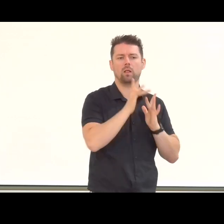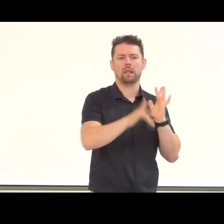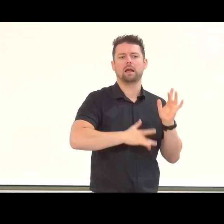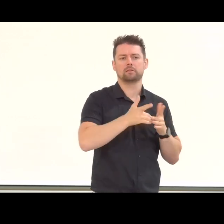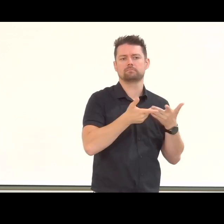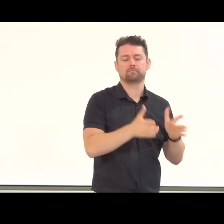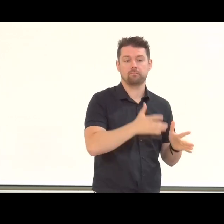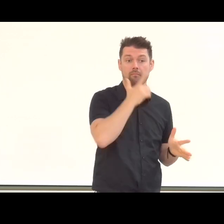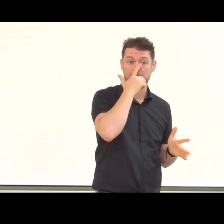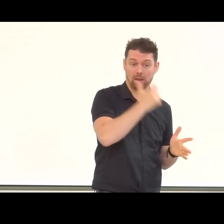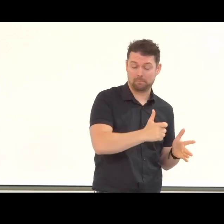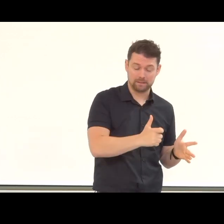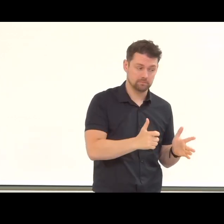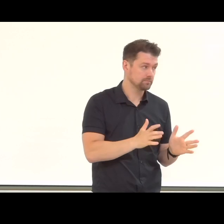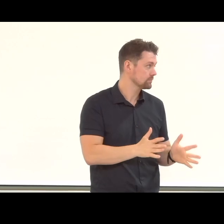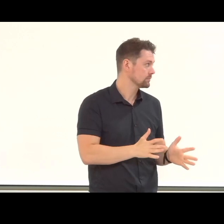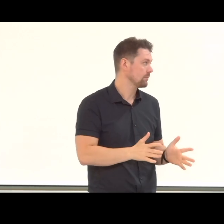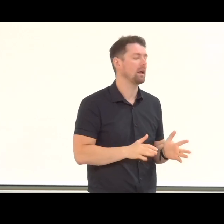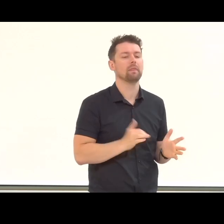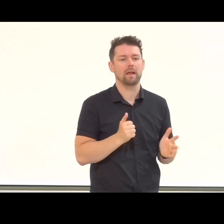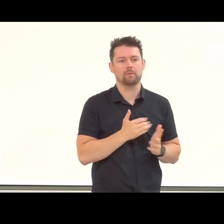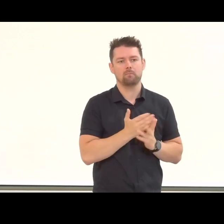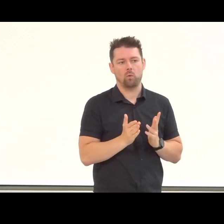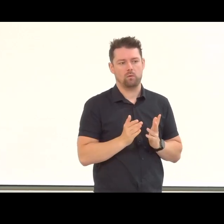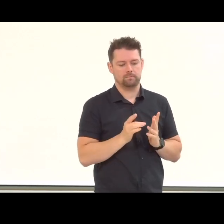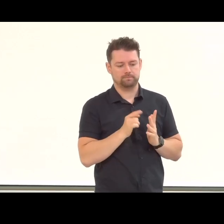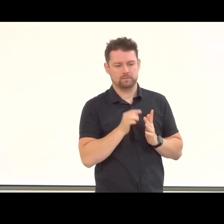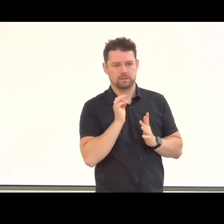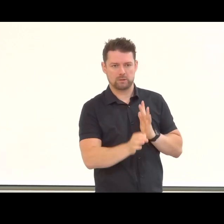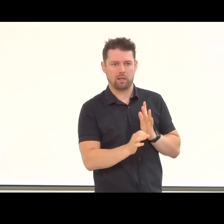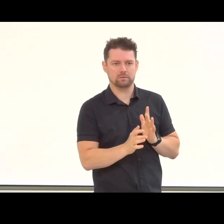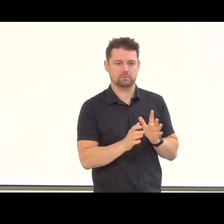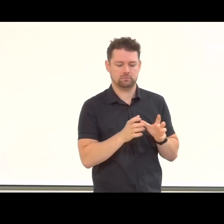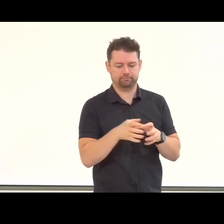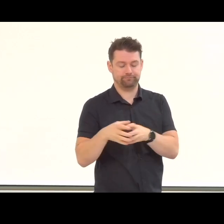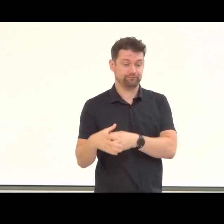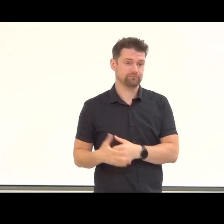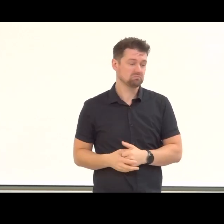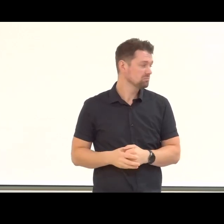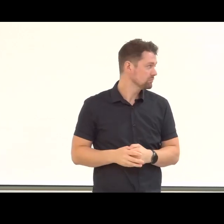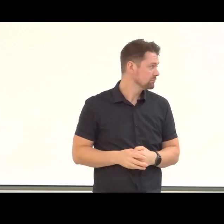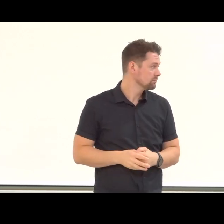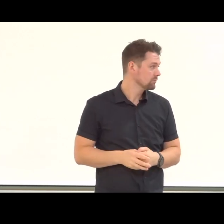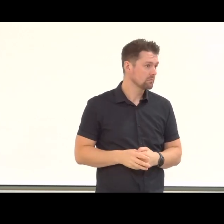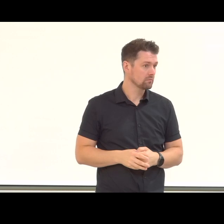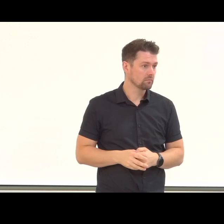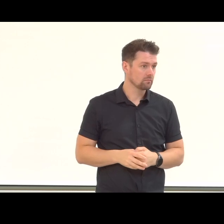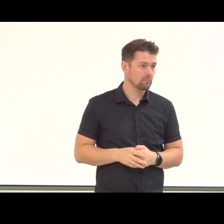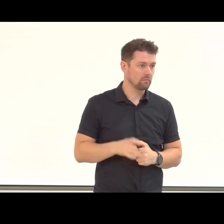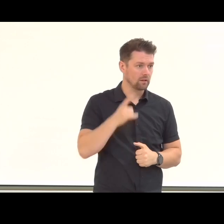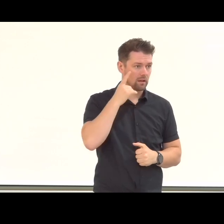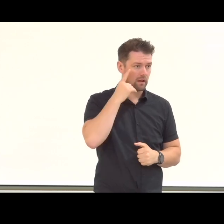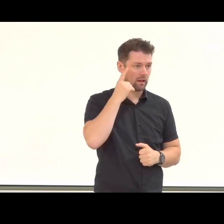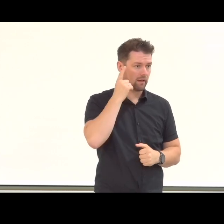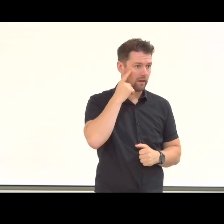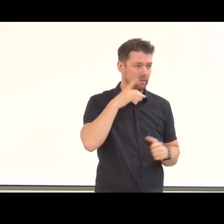with whatever platform, and then you specialize in the different mission-specific ones. Yeah. So I think we're already going a bit in that direction